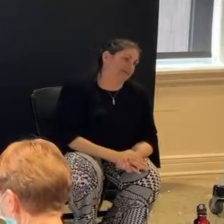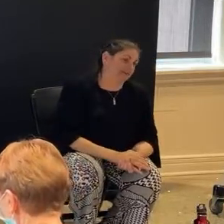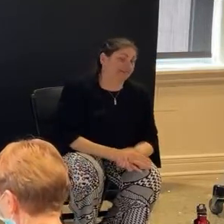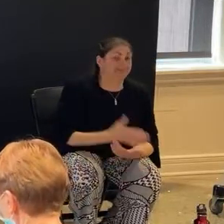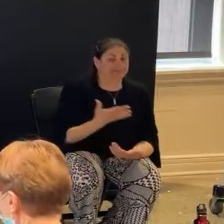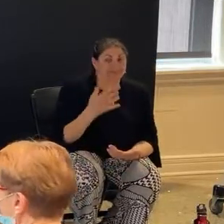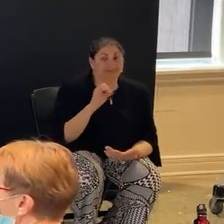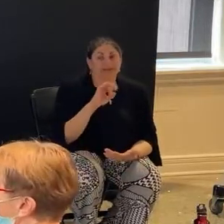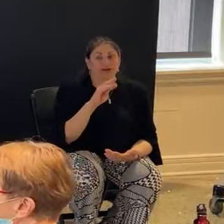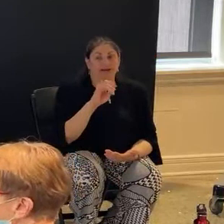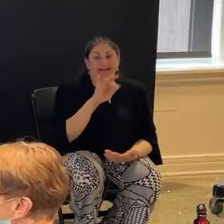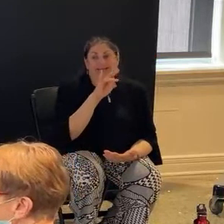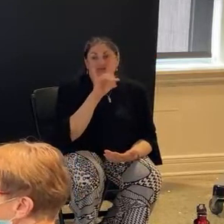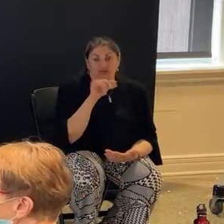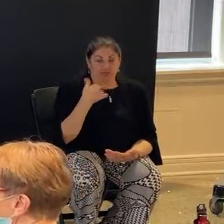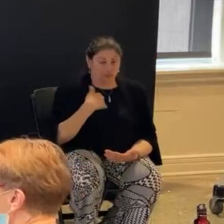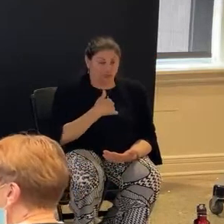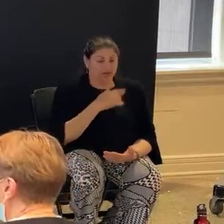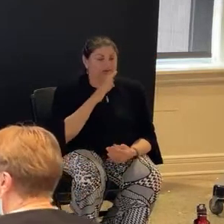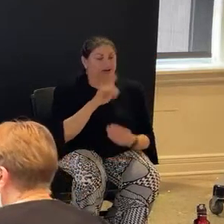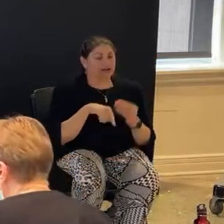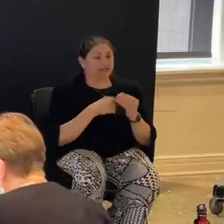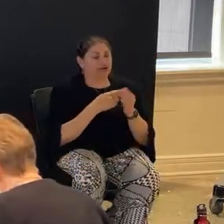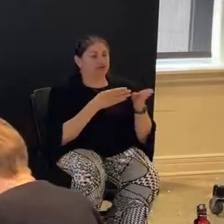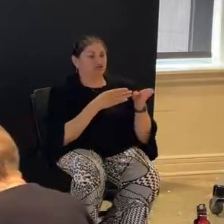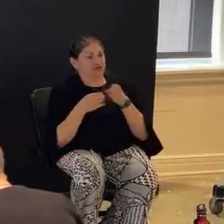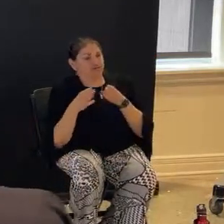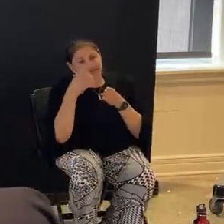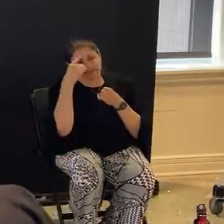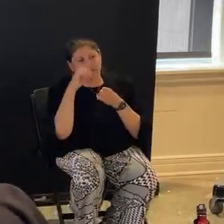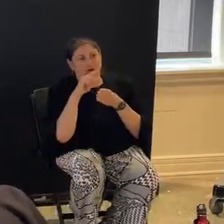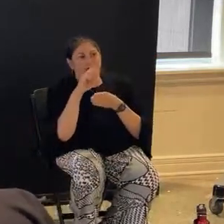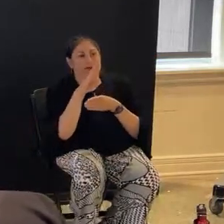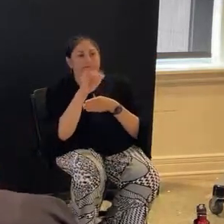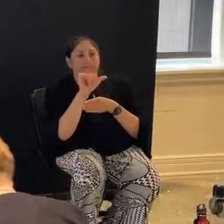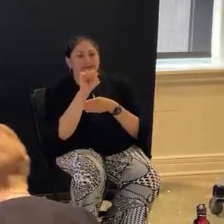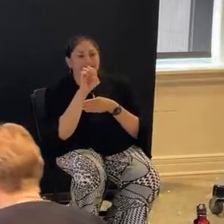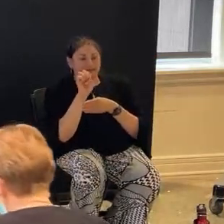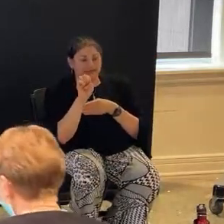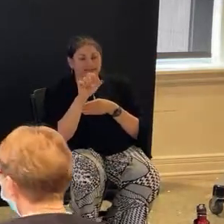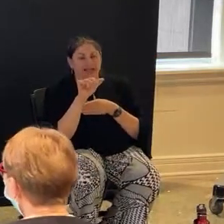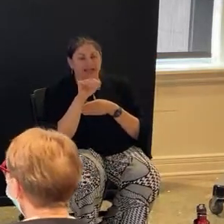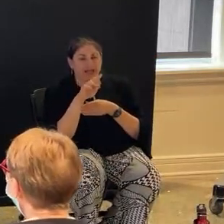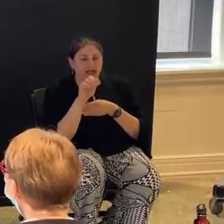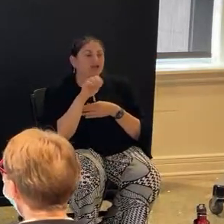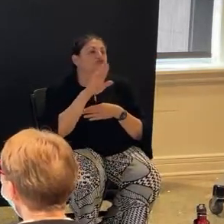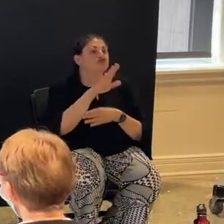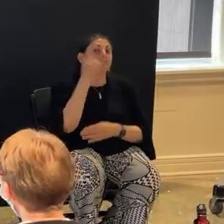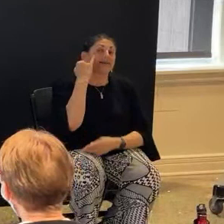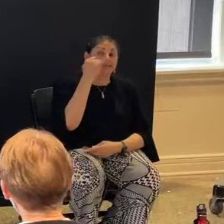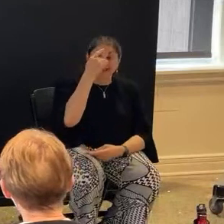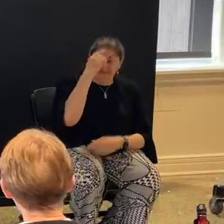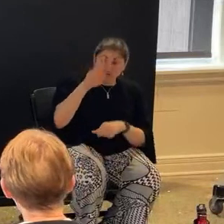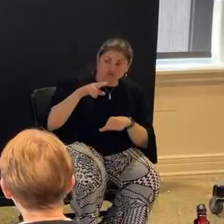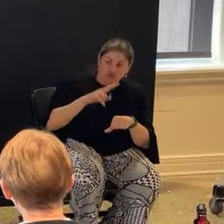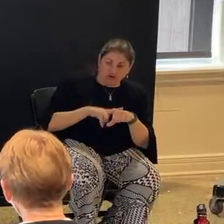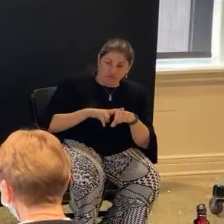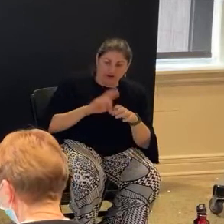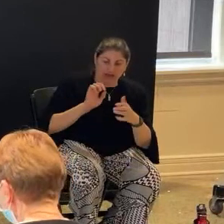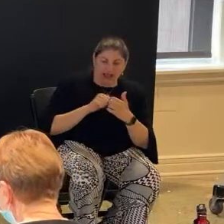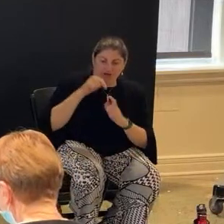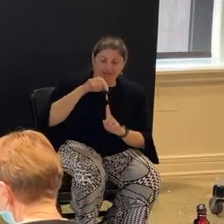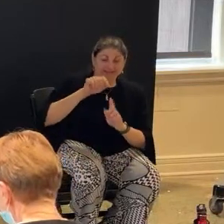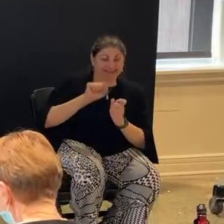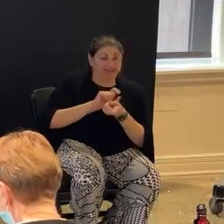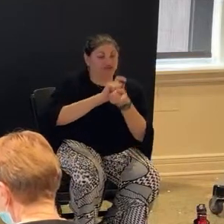we talk a lot about shifting baselines and what your notion of normal is, and then seeing how that can change profoundly